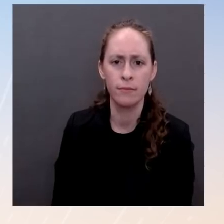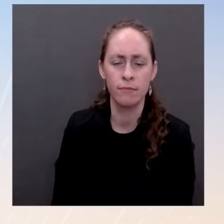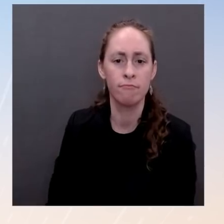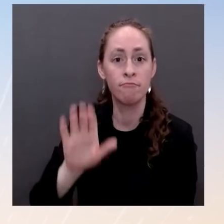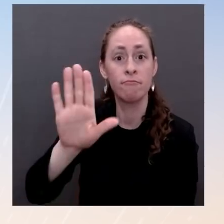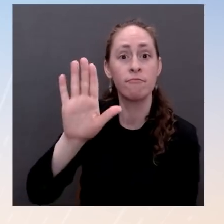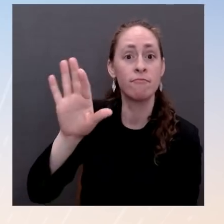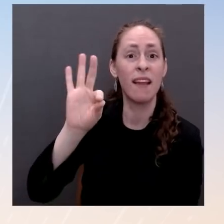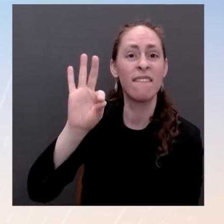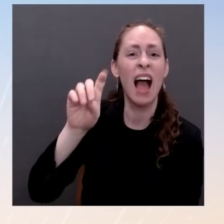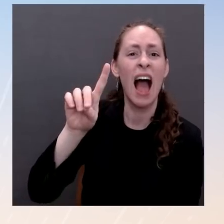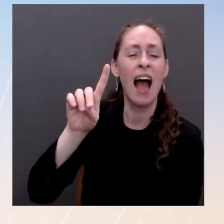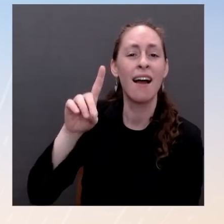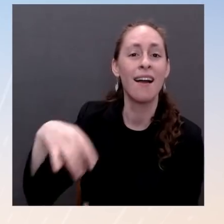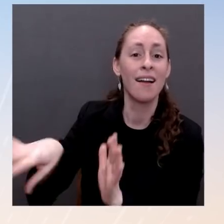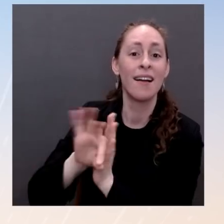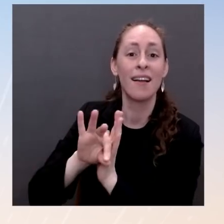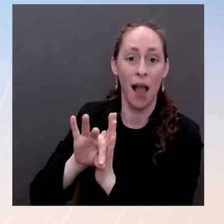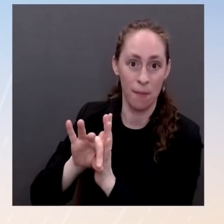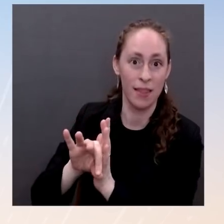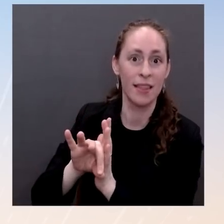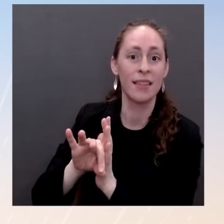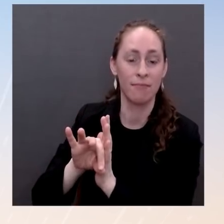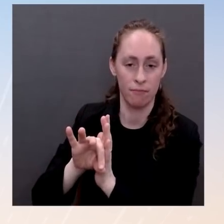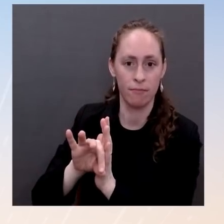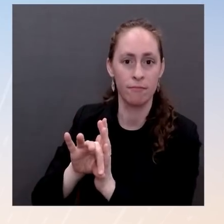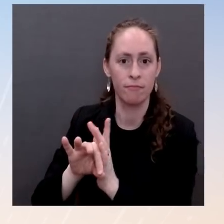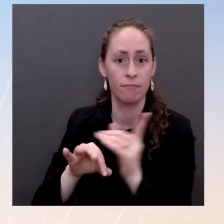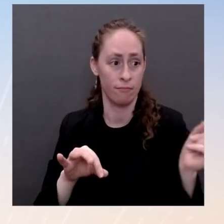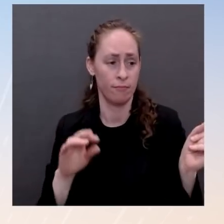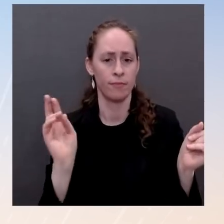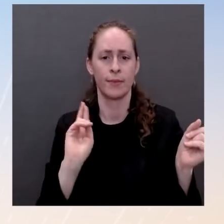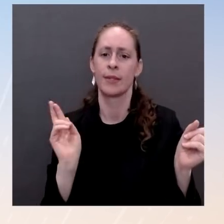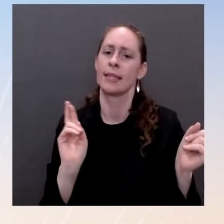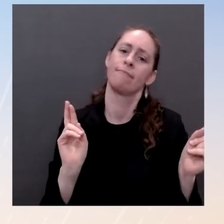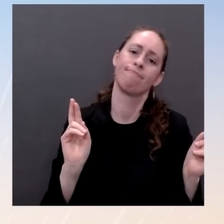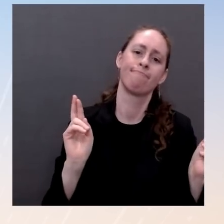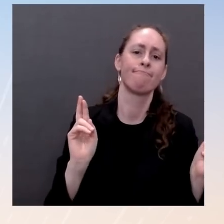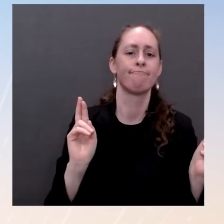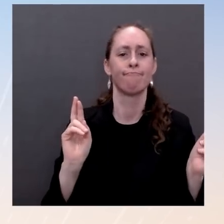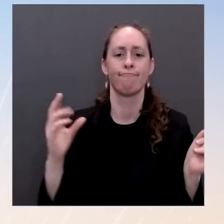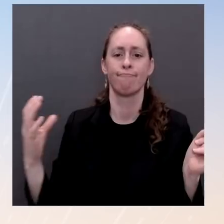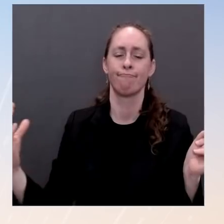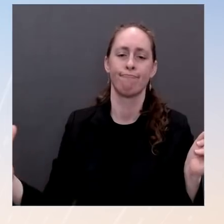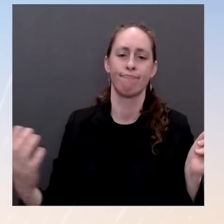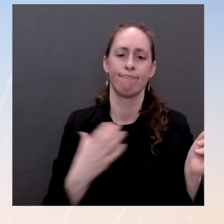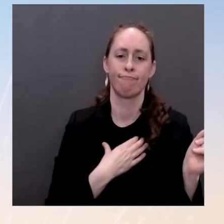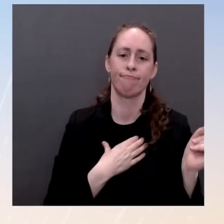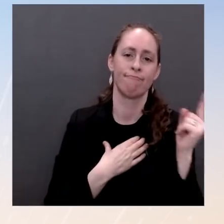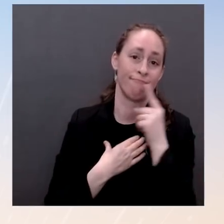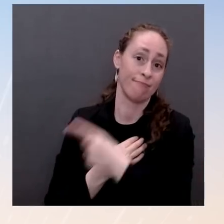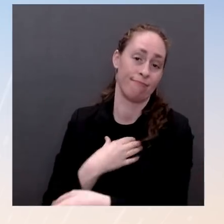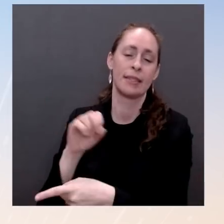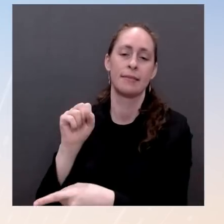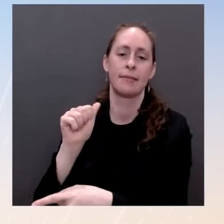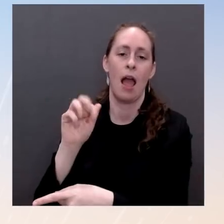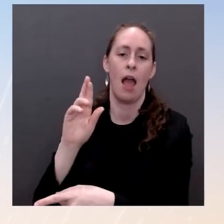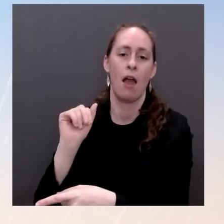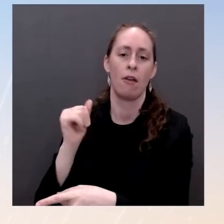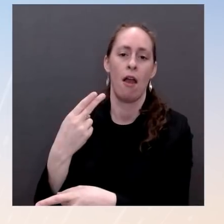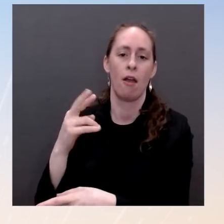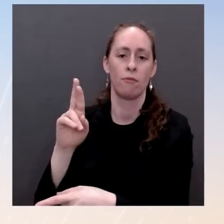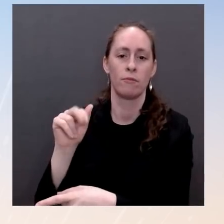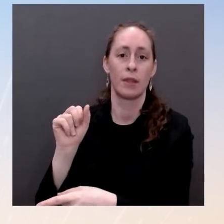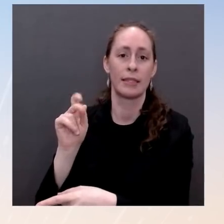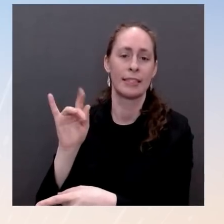Sarah Bloom Raskin's nomination. What does the administration think of this delay? And is the administration going to provide any additional details